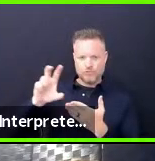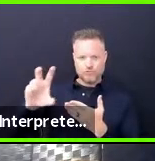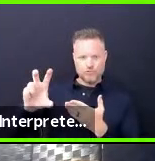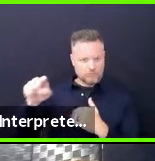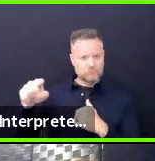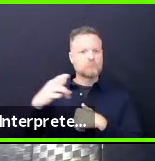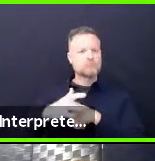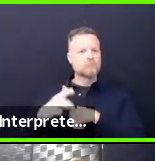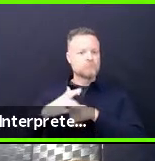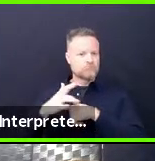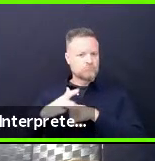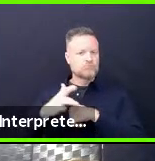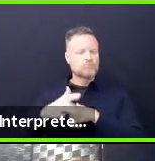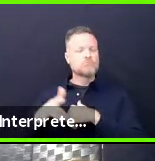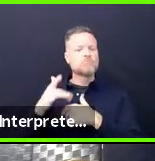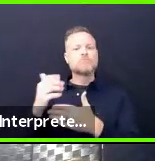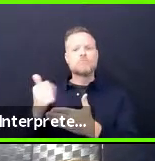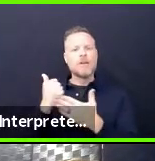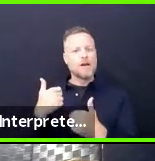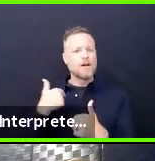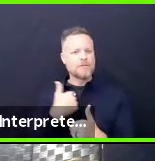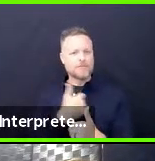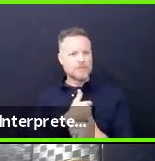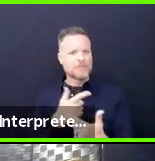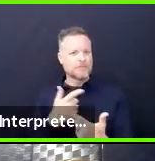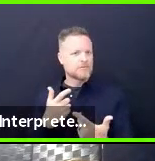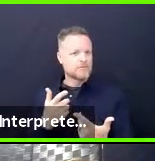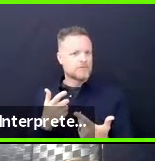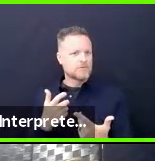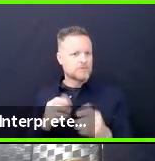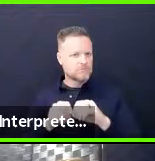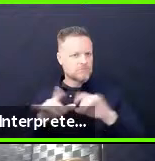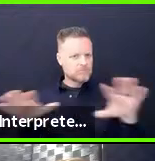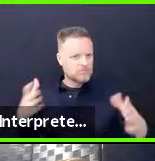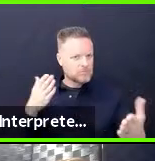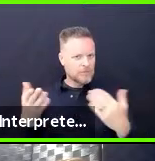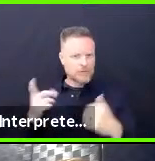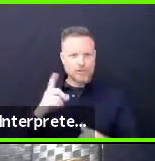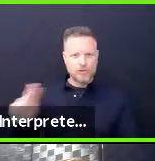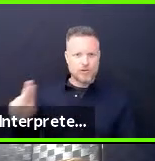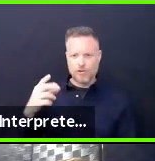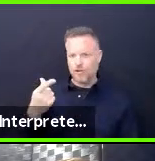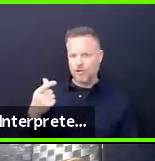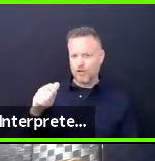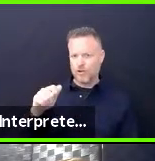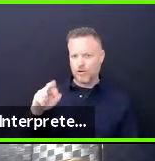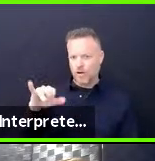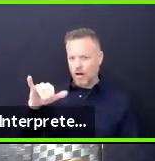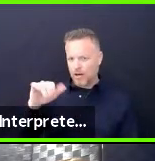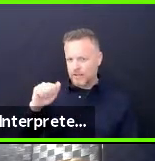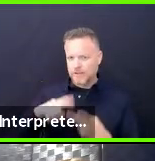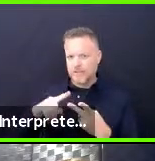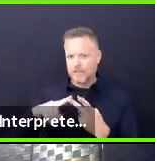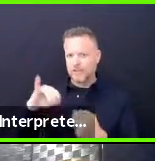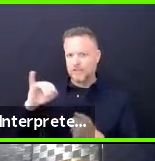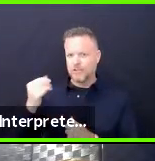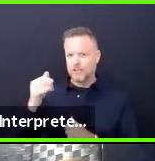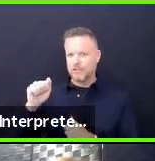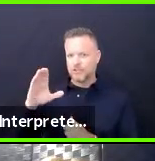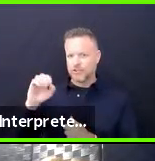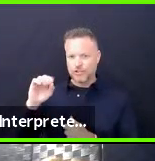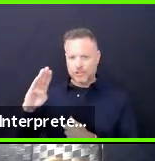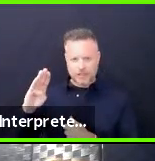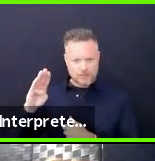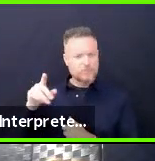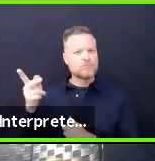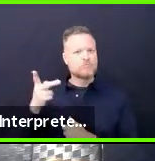help. And maybe Dr. Garcia and Jacob might be able to pre-screen